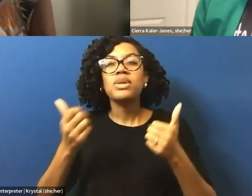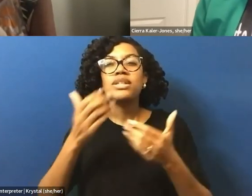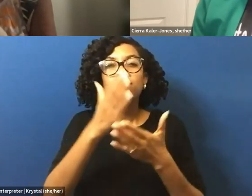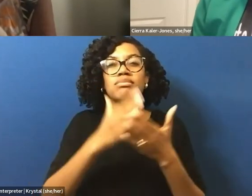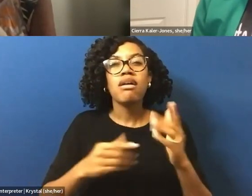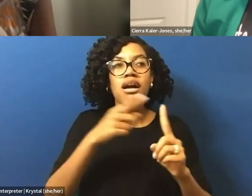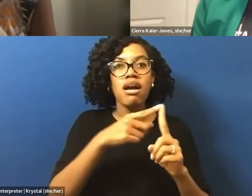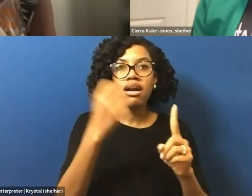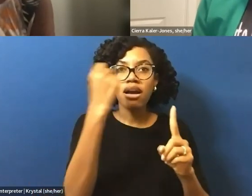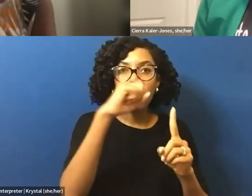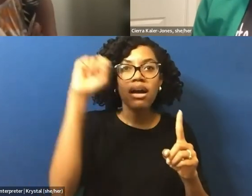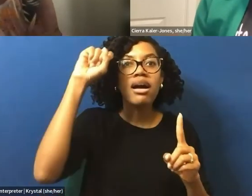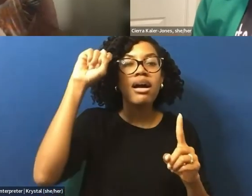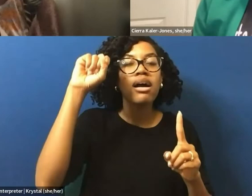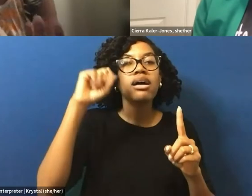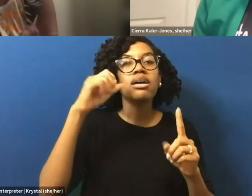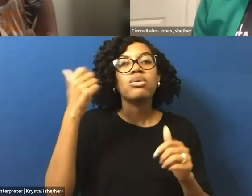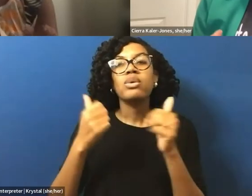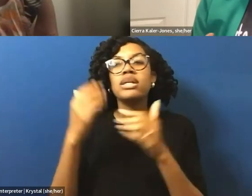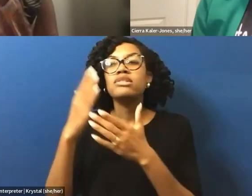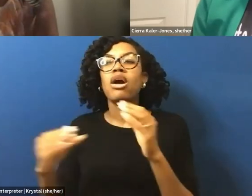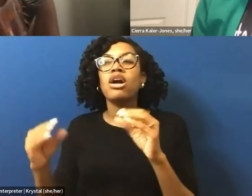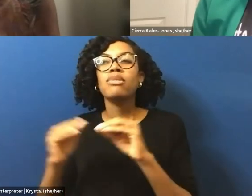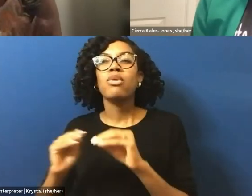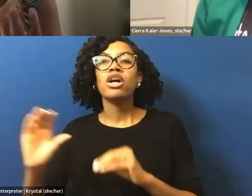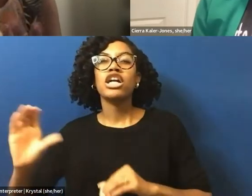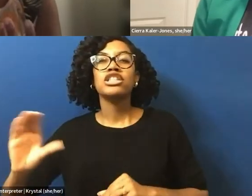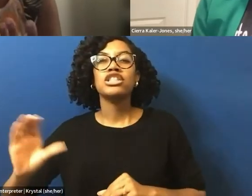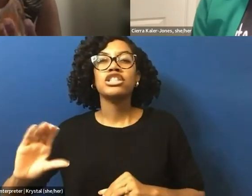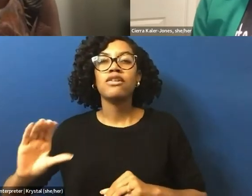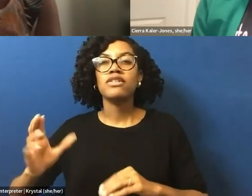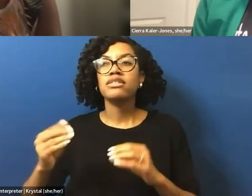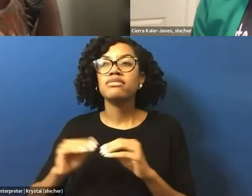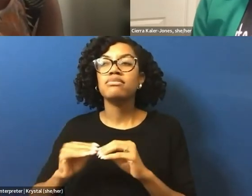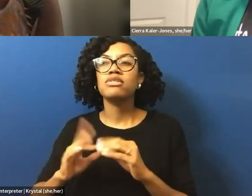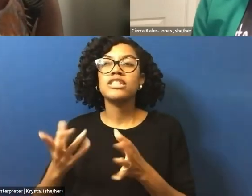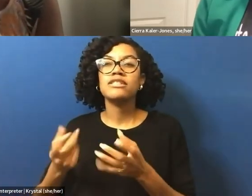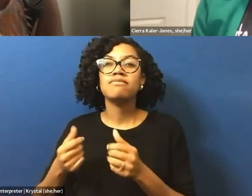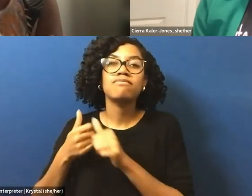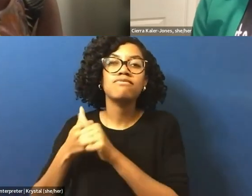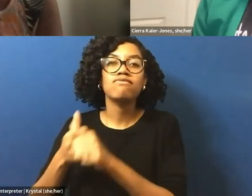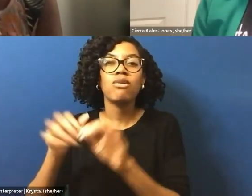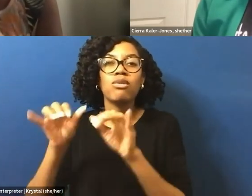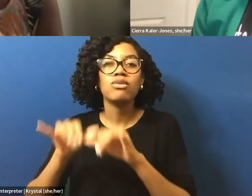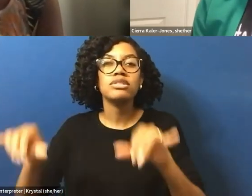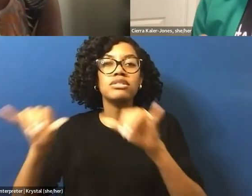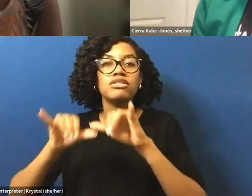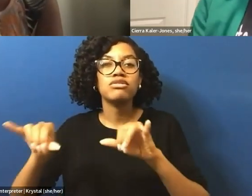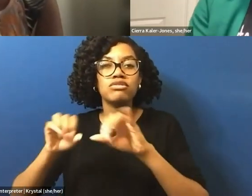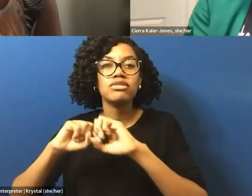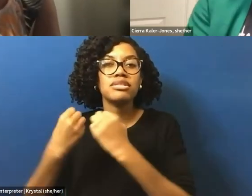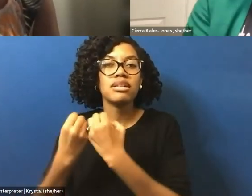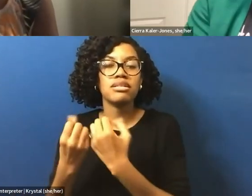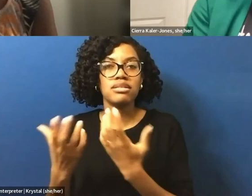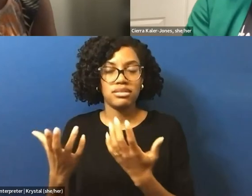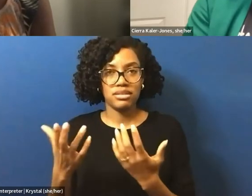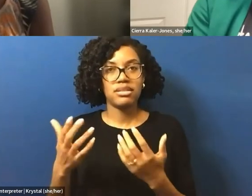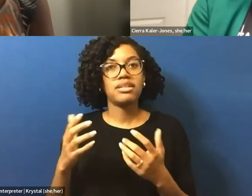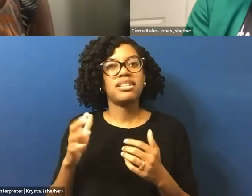revolutionary, conservative? And what does that tell us about the complexities of people as human beings?